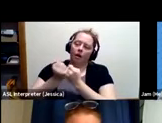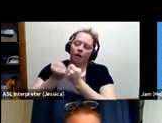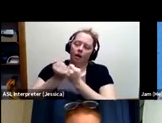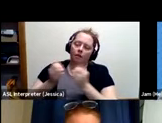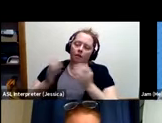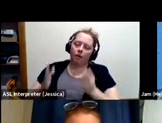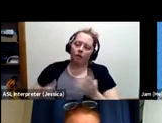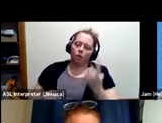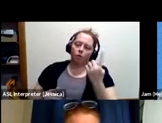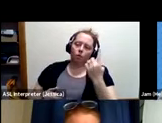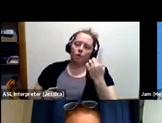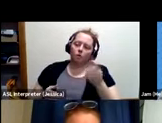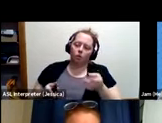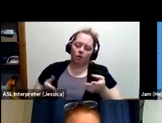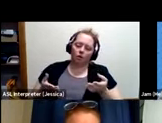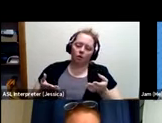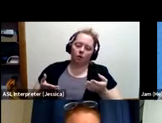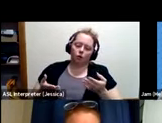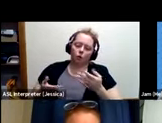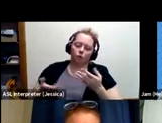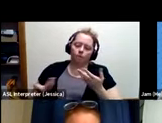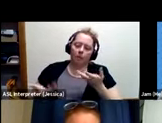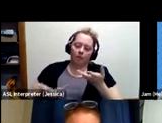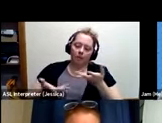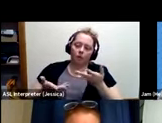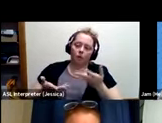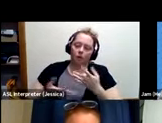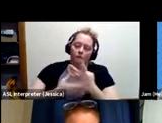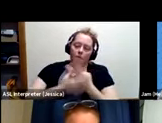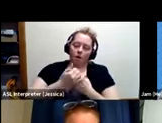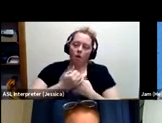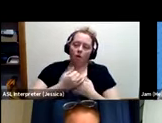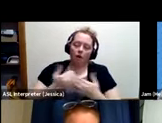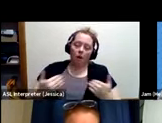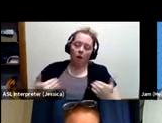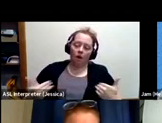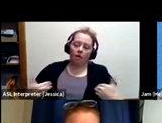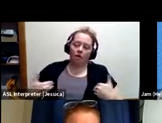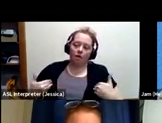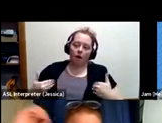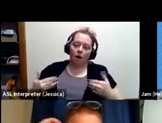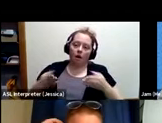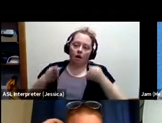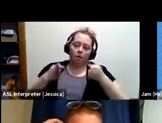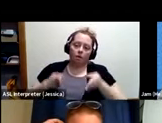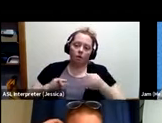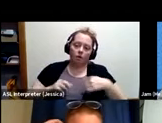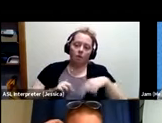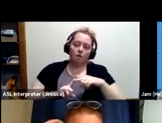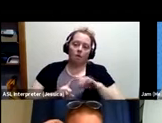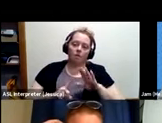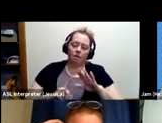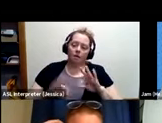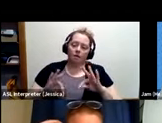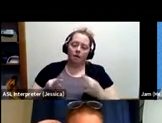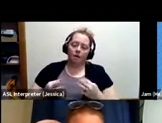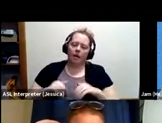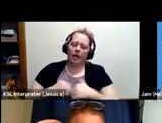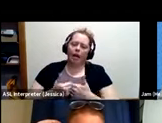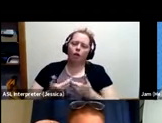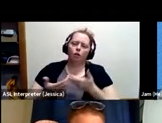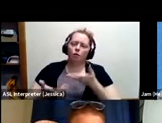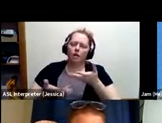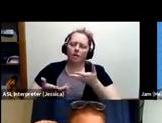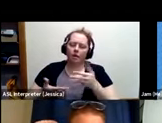both a youth and their family, how do you kind of navigate the situation of dead